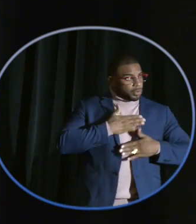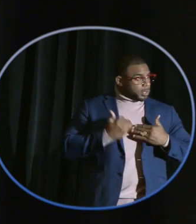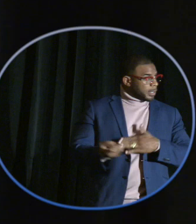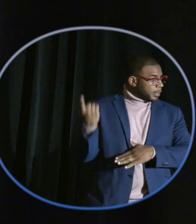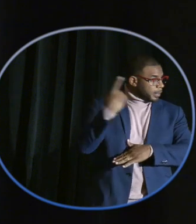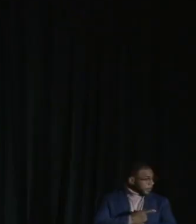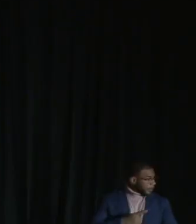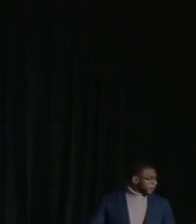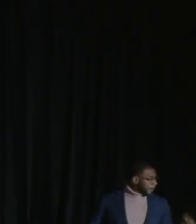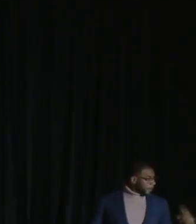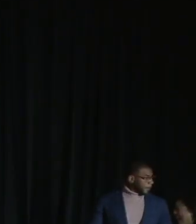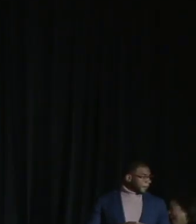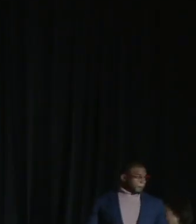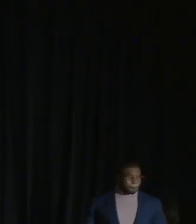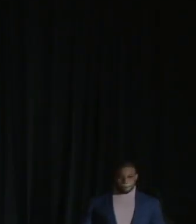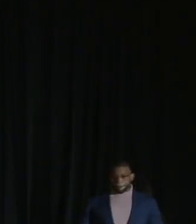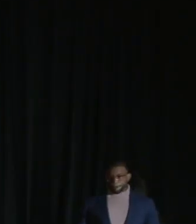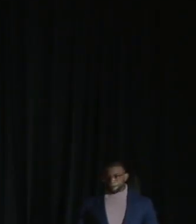day.